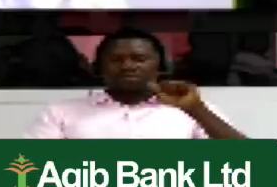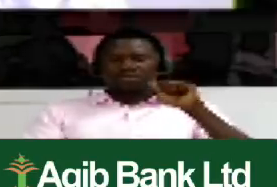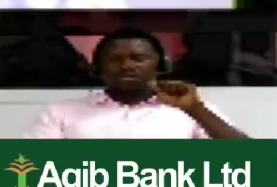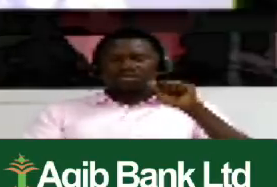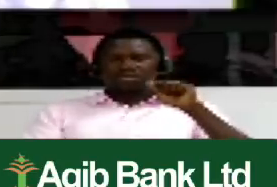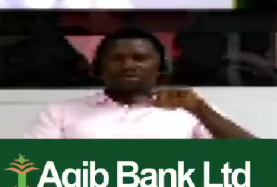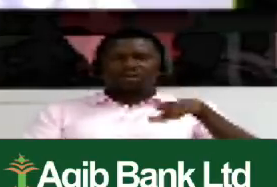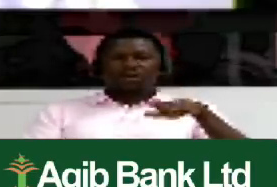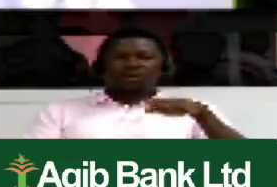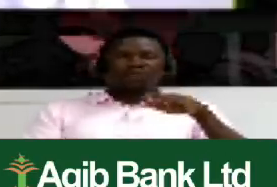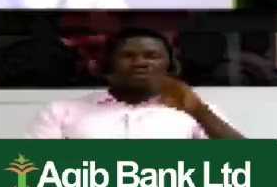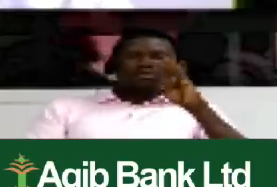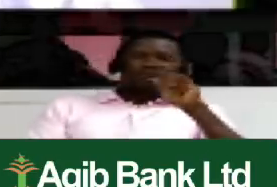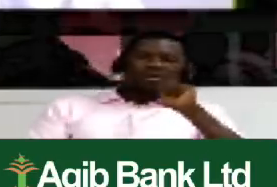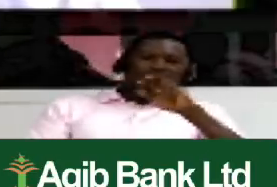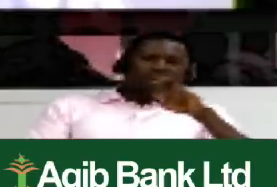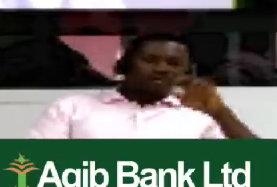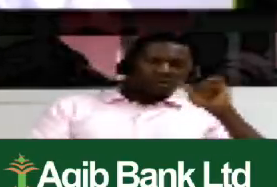was one